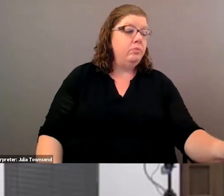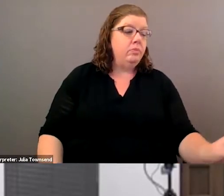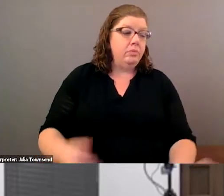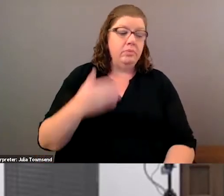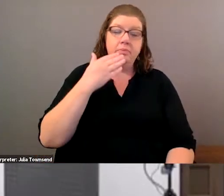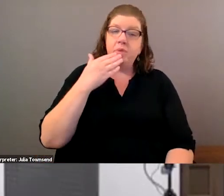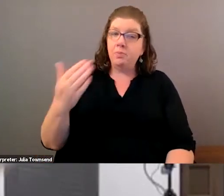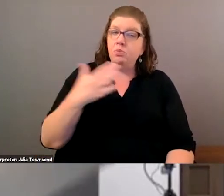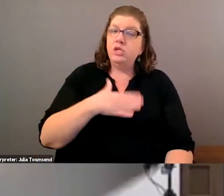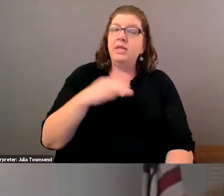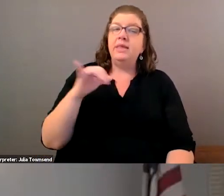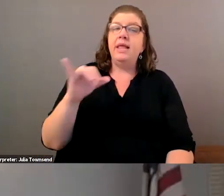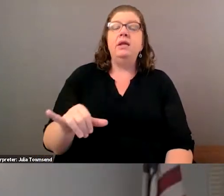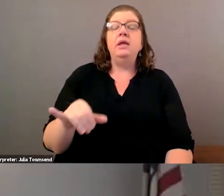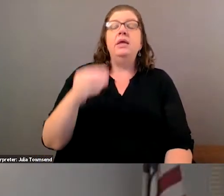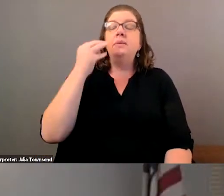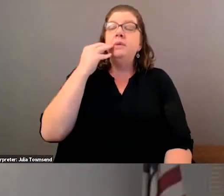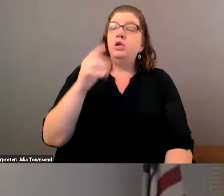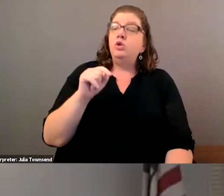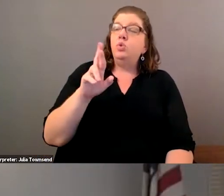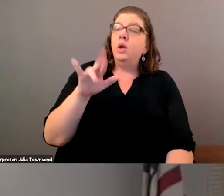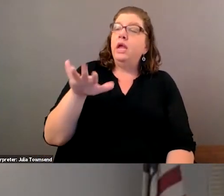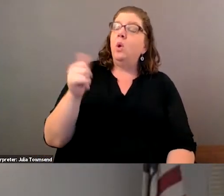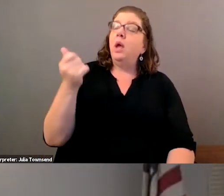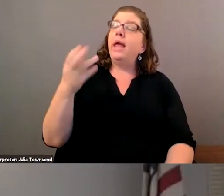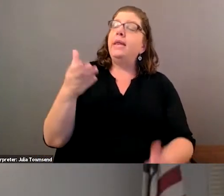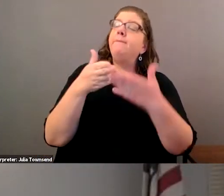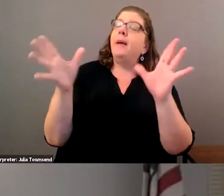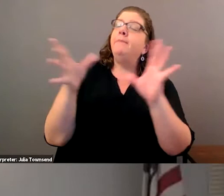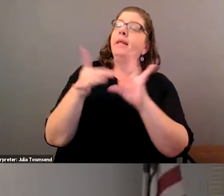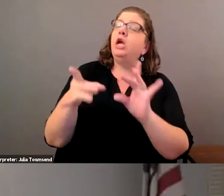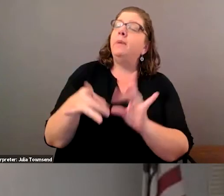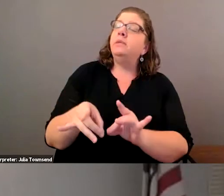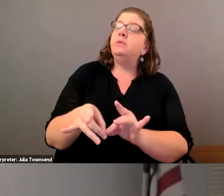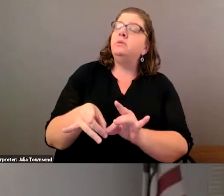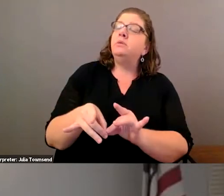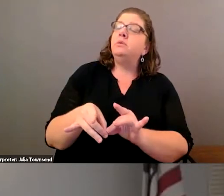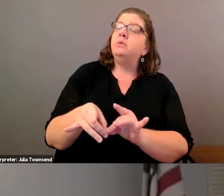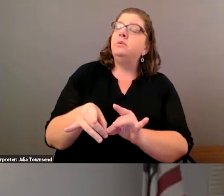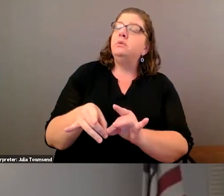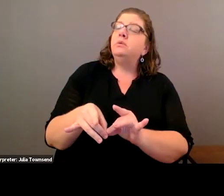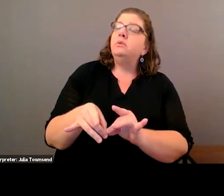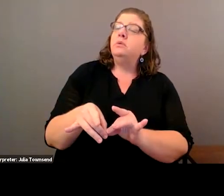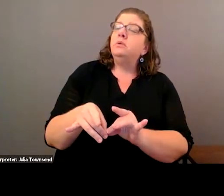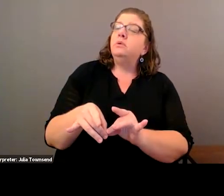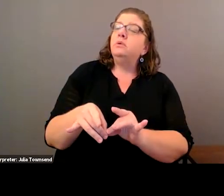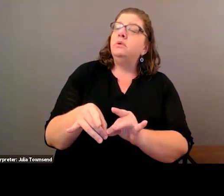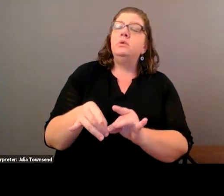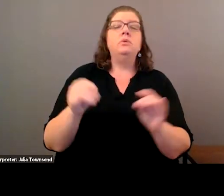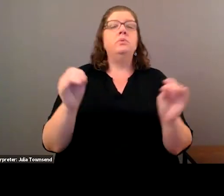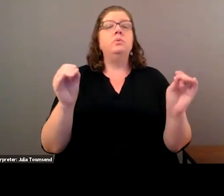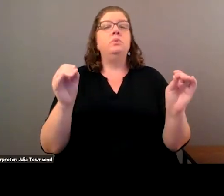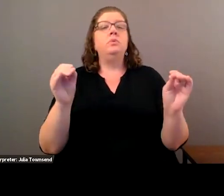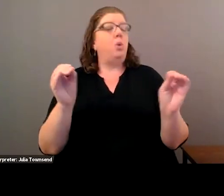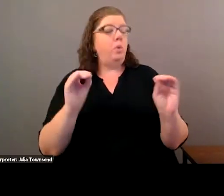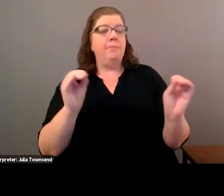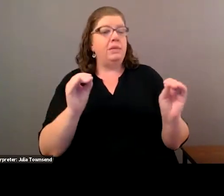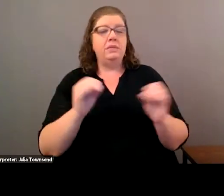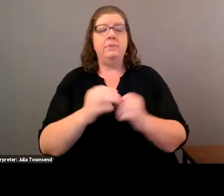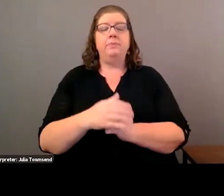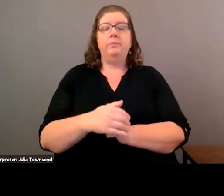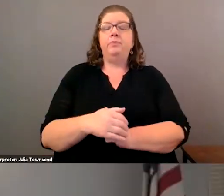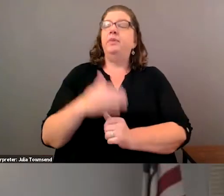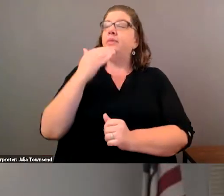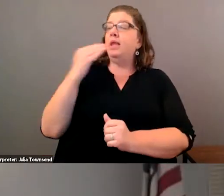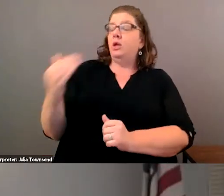Becchio. Mr. Hio, are there any public comments on this item? No problem. Thank you. Board